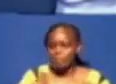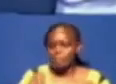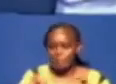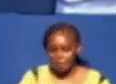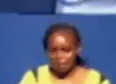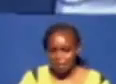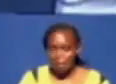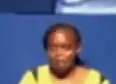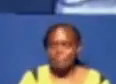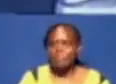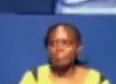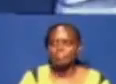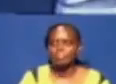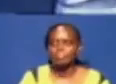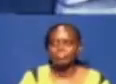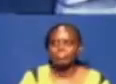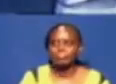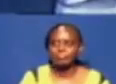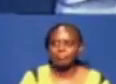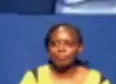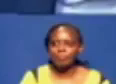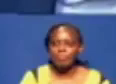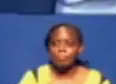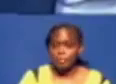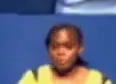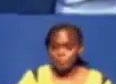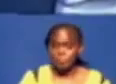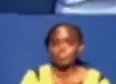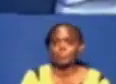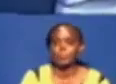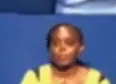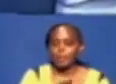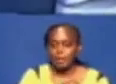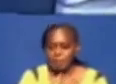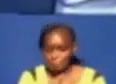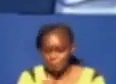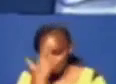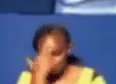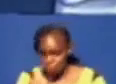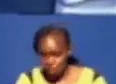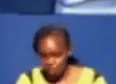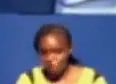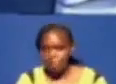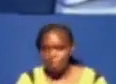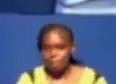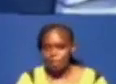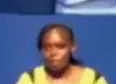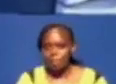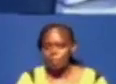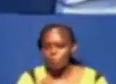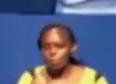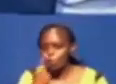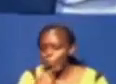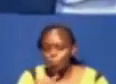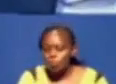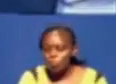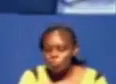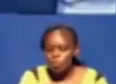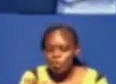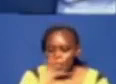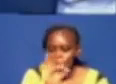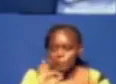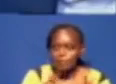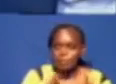support Honorable Speaker, tell these ODM professional hecklers not to heckle me again, because I don't take it lightly. Honorable